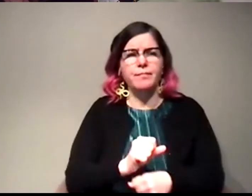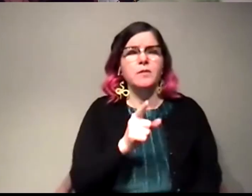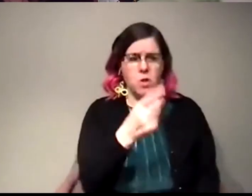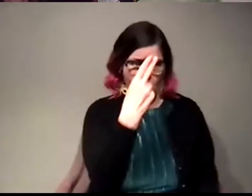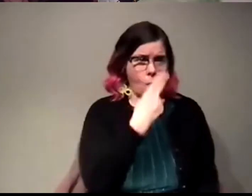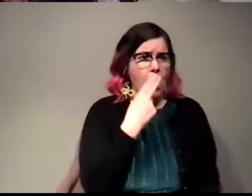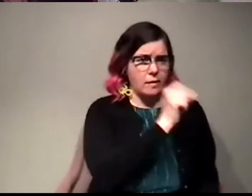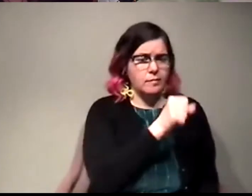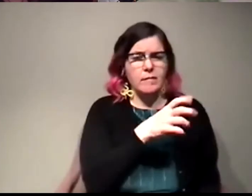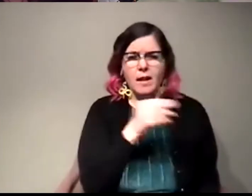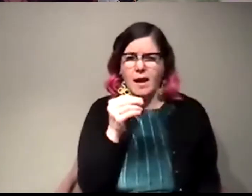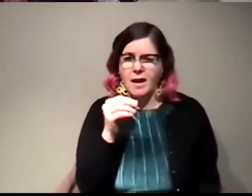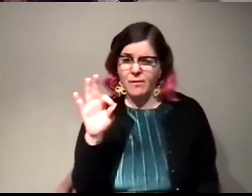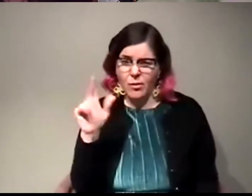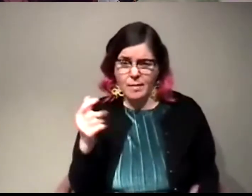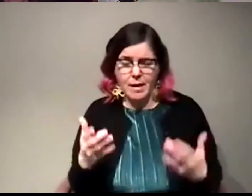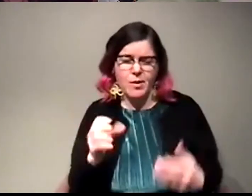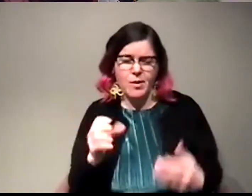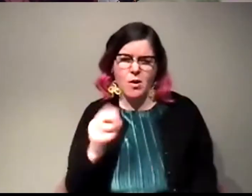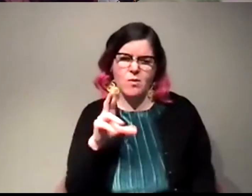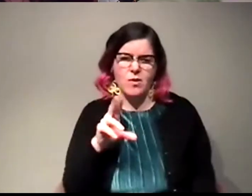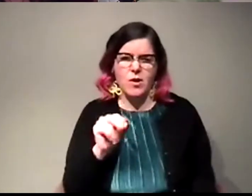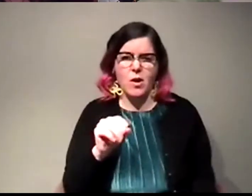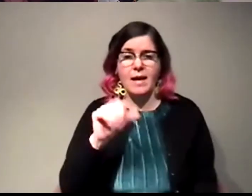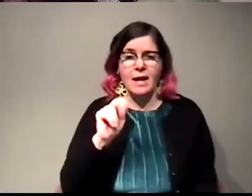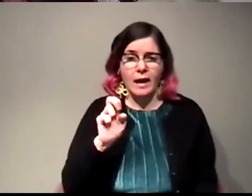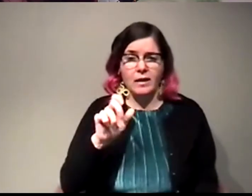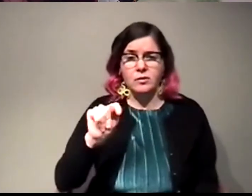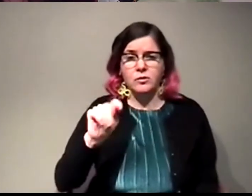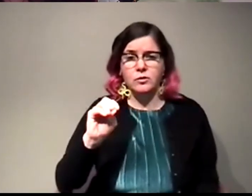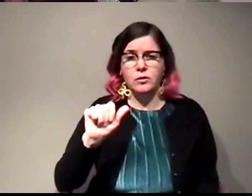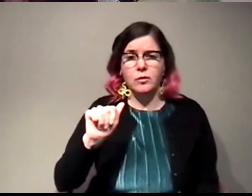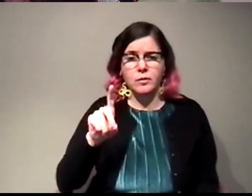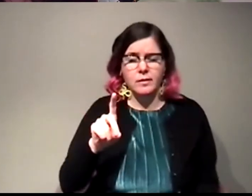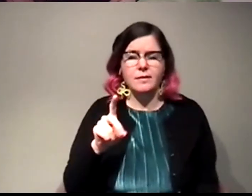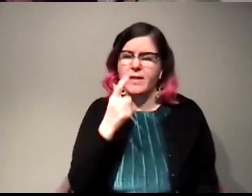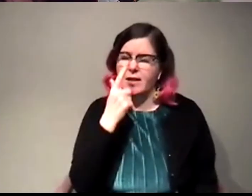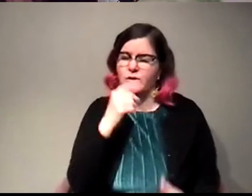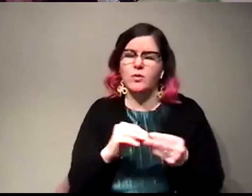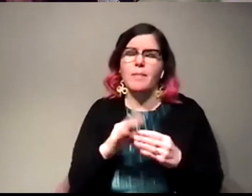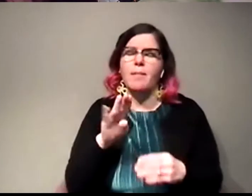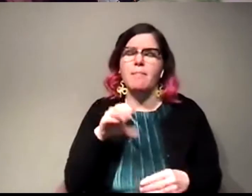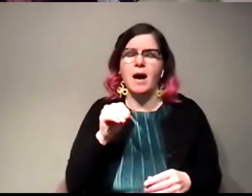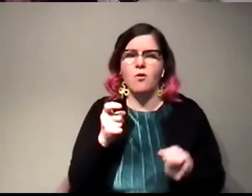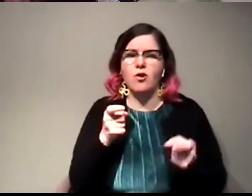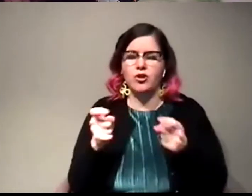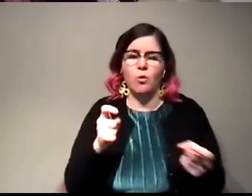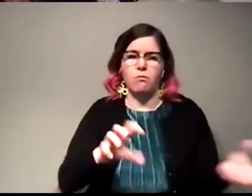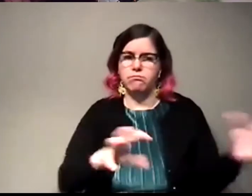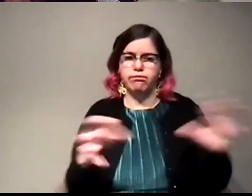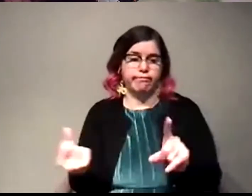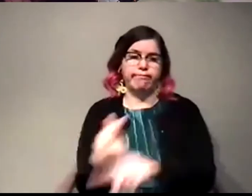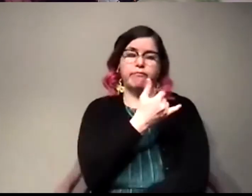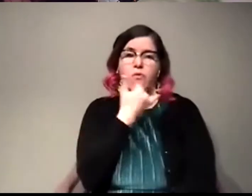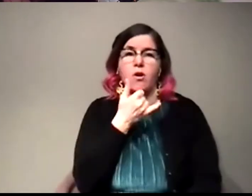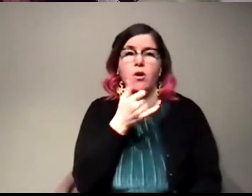Hawaii, yeah. Yeah. Oh no, but yeah, cane toads are an interesting story about biocontrol gone wrong. So where they're